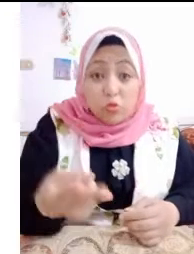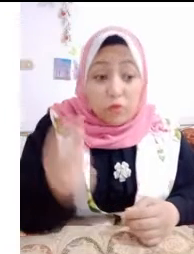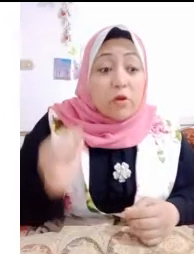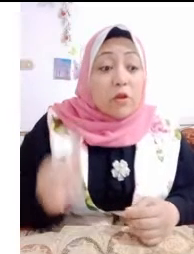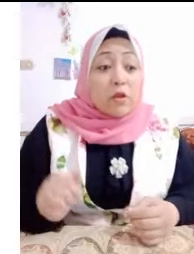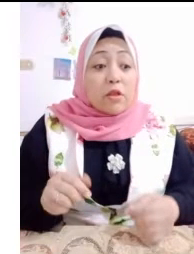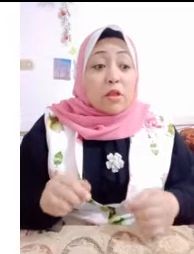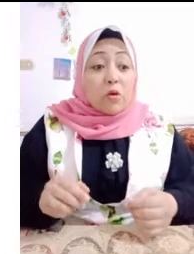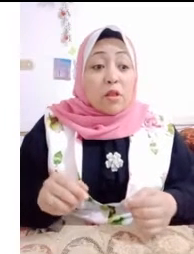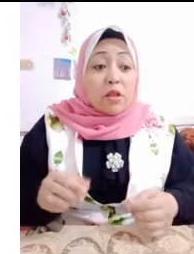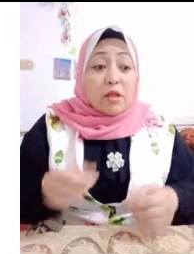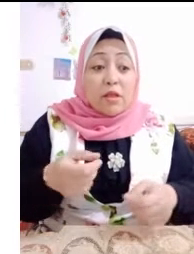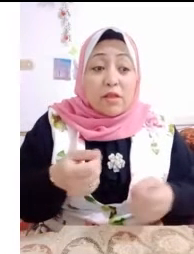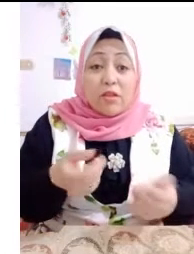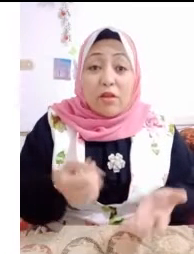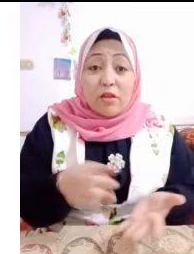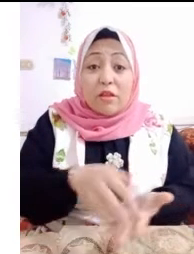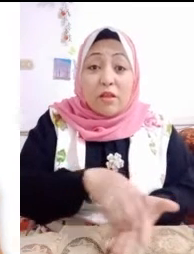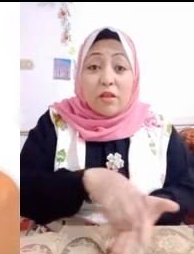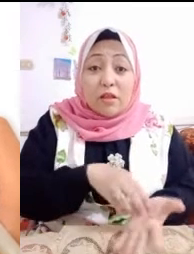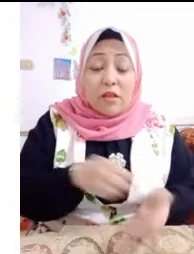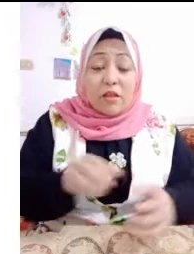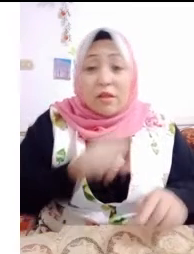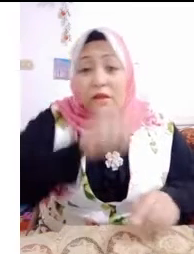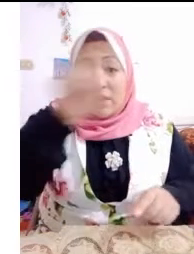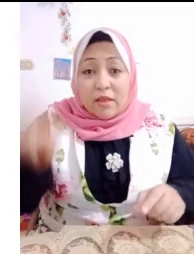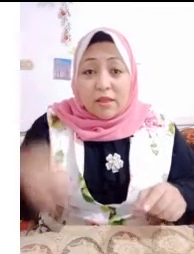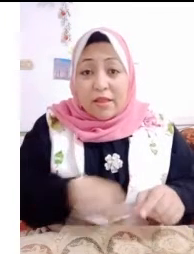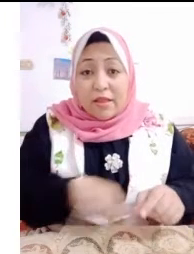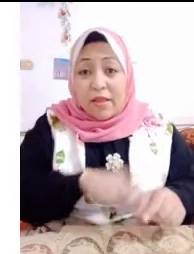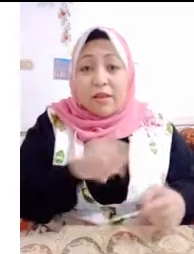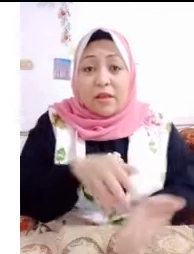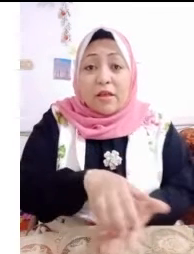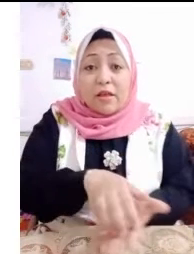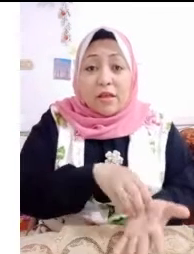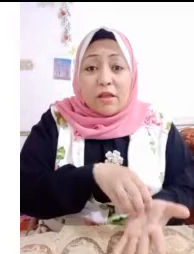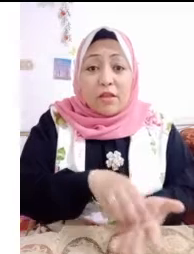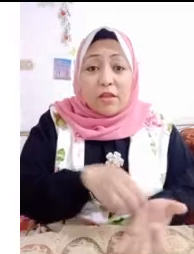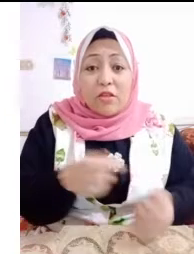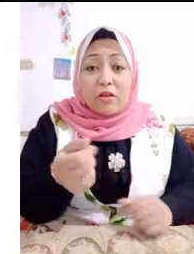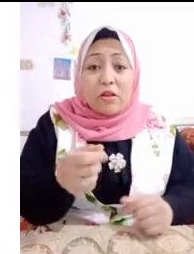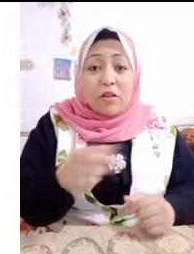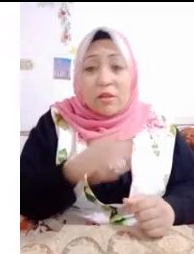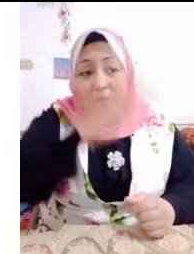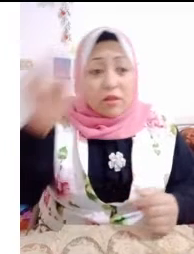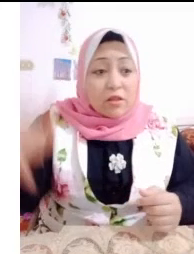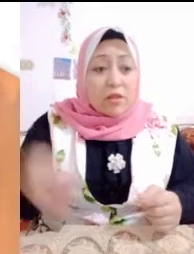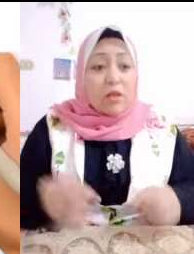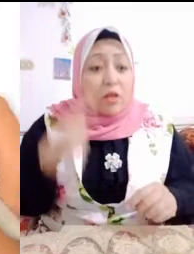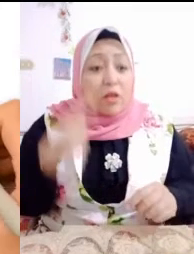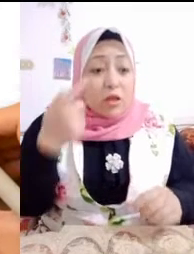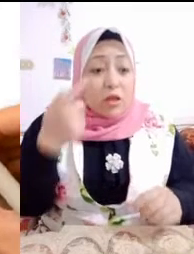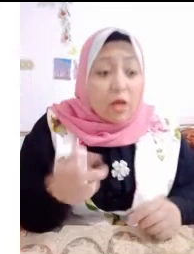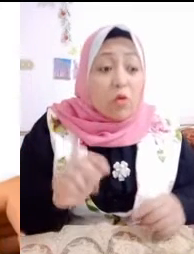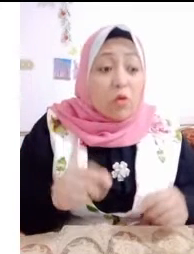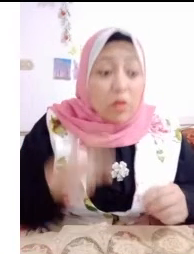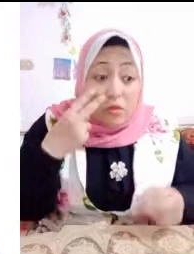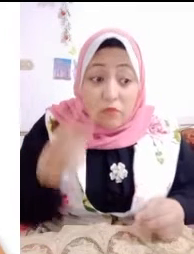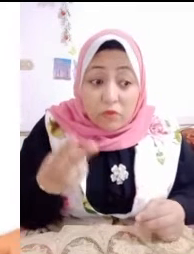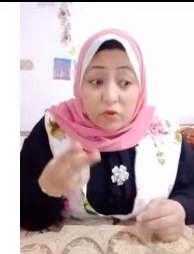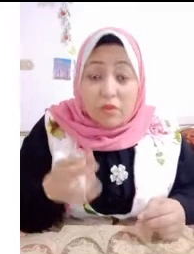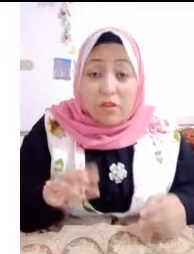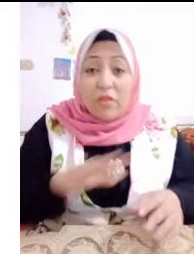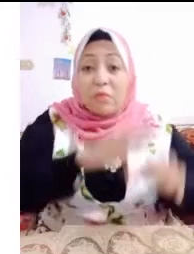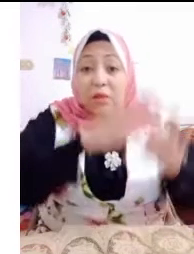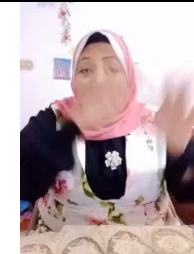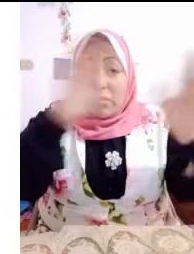1. Circular economy. Find out how circular economy can help tackle this problem. Look into the possibilities